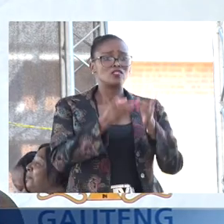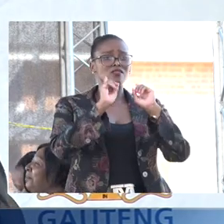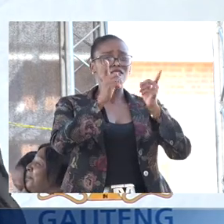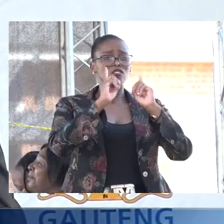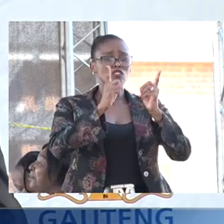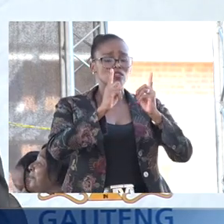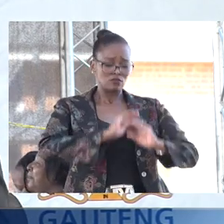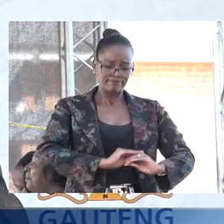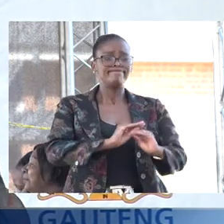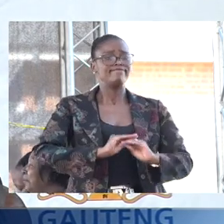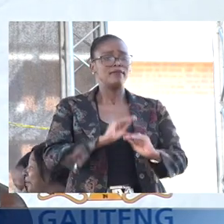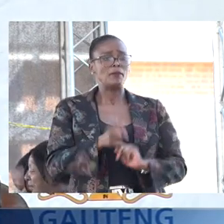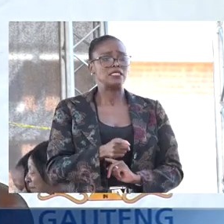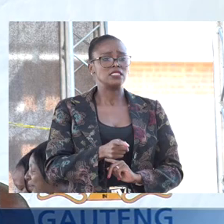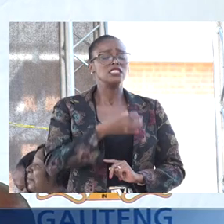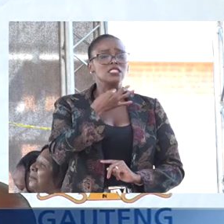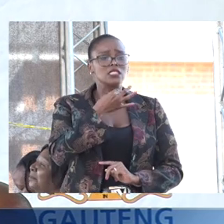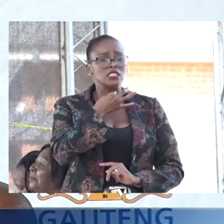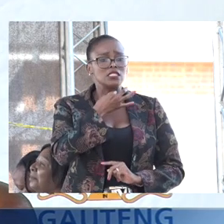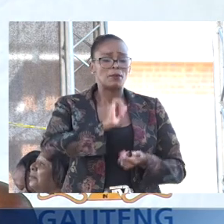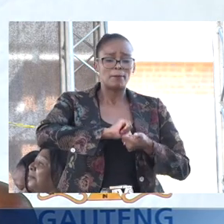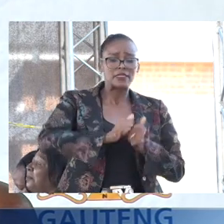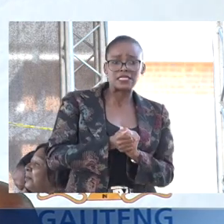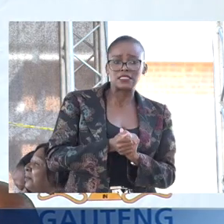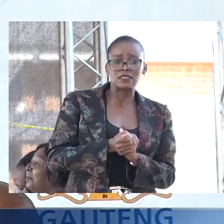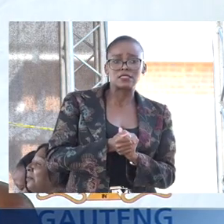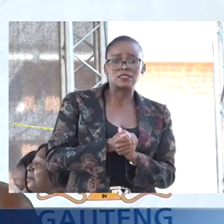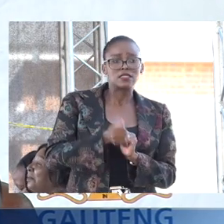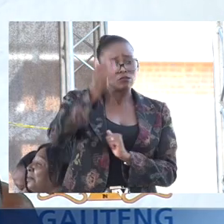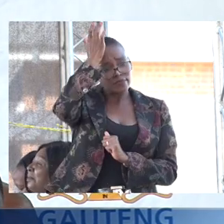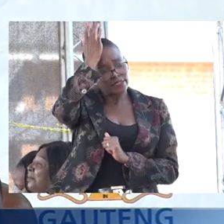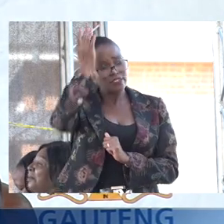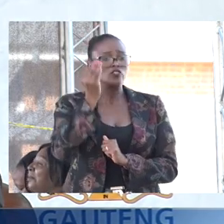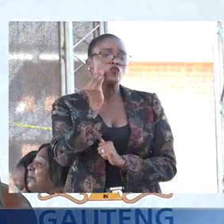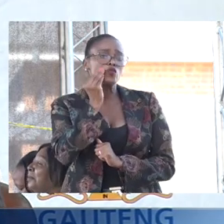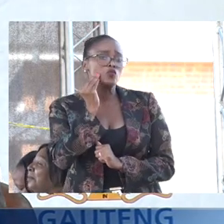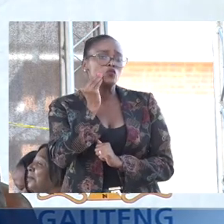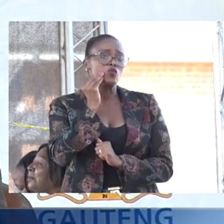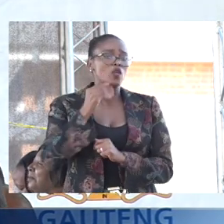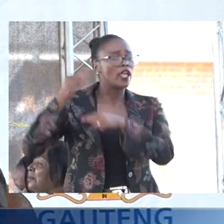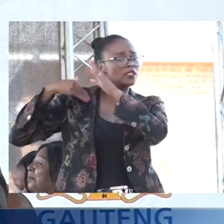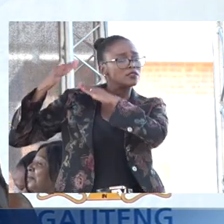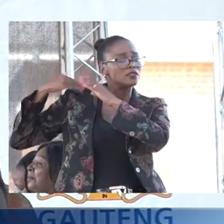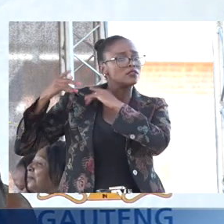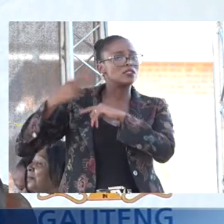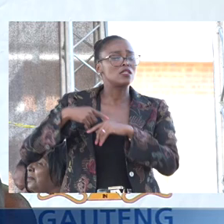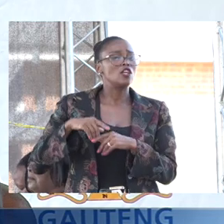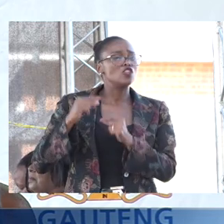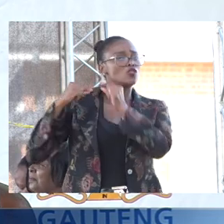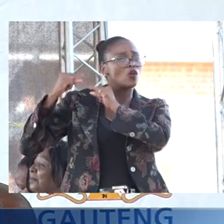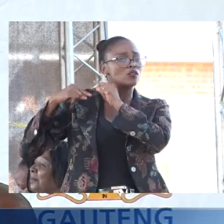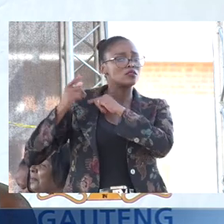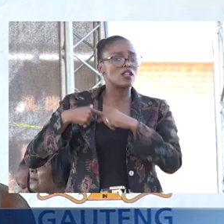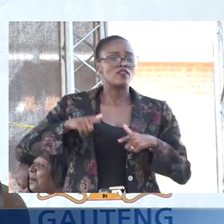should teach English, mathematics, Sesotho, history, geography, life